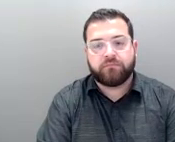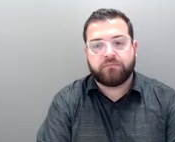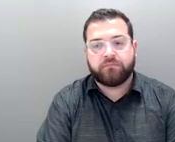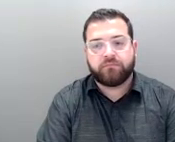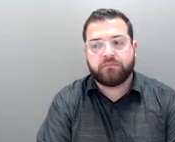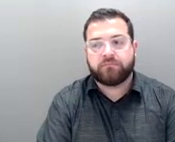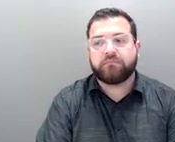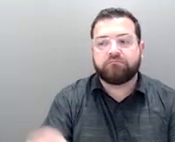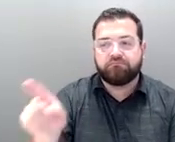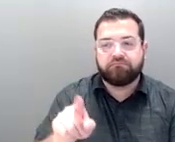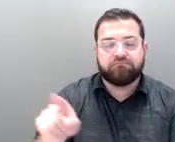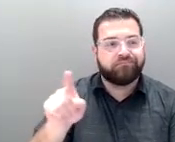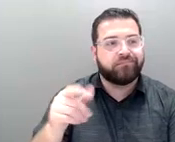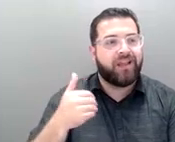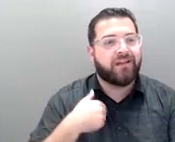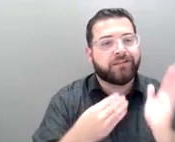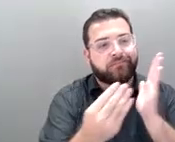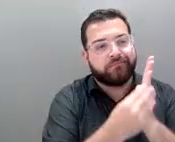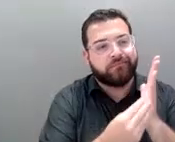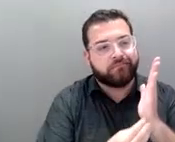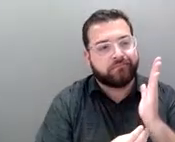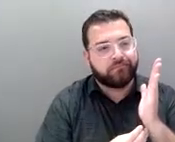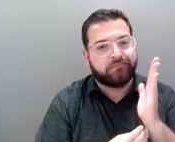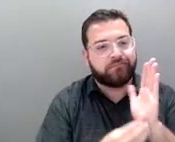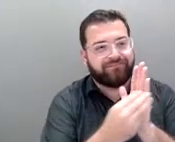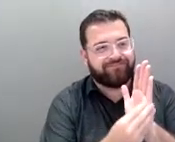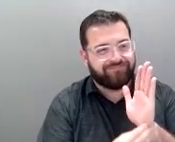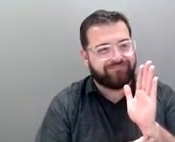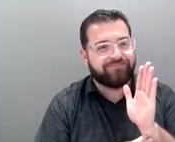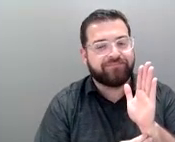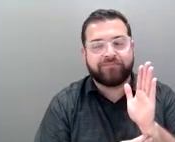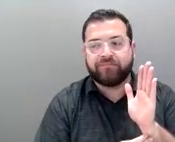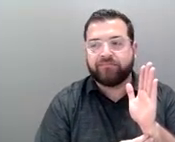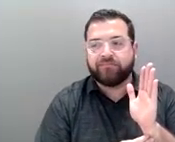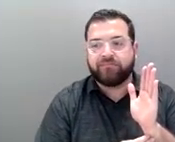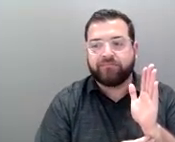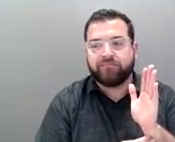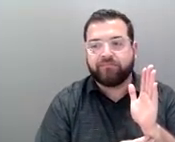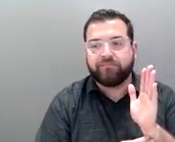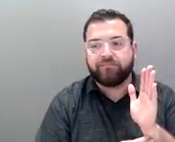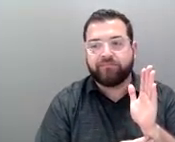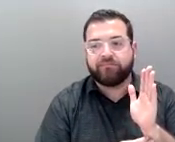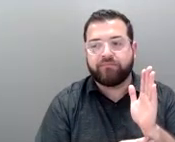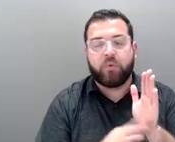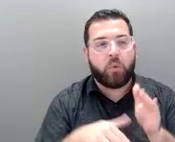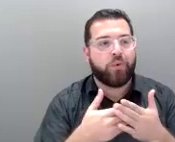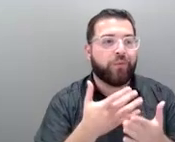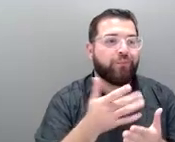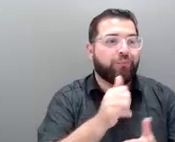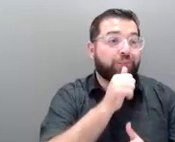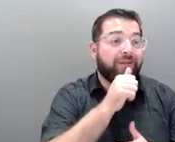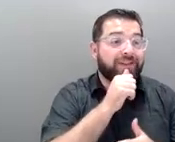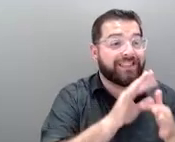so this is like an annotated, right? It's the privacy things that we usually just click on, annotated. And there's actually a really cool exercise where